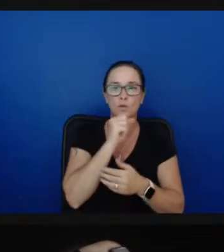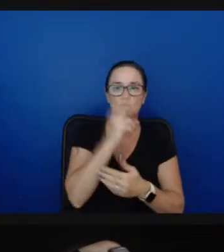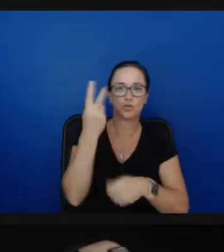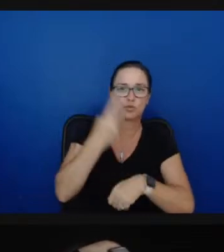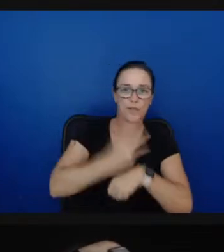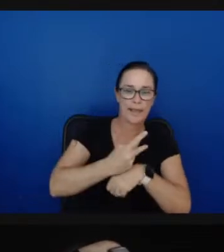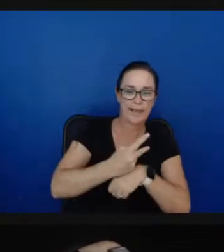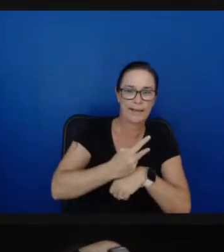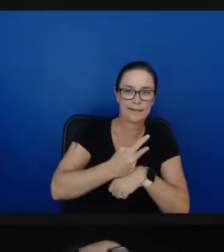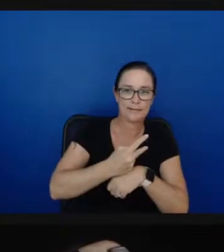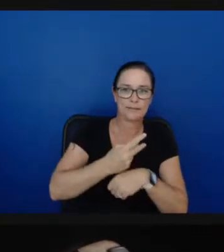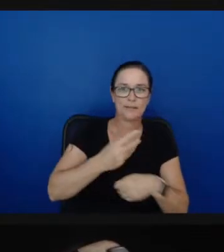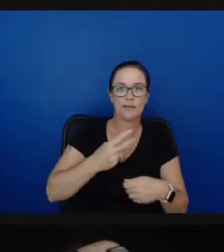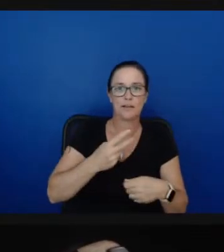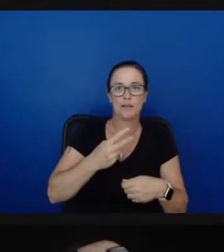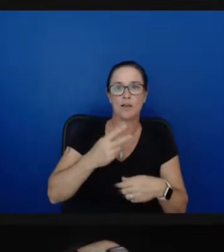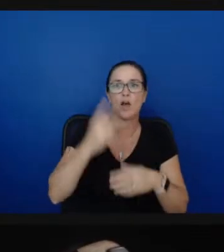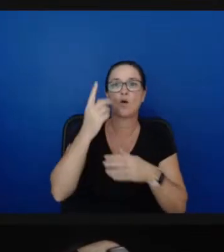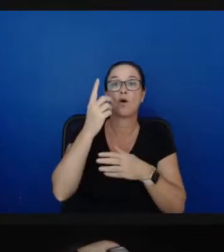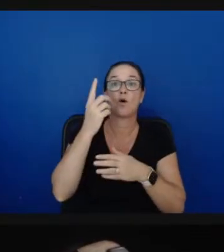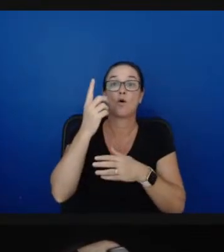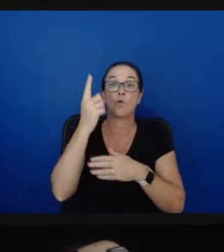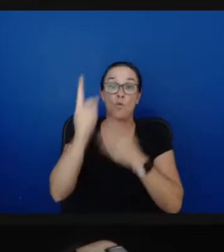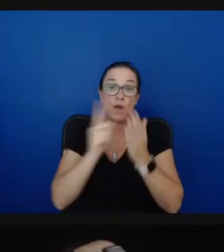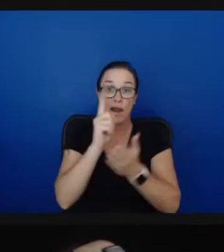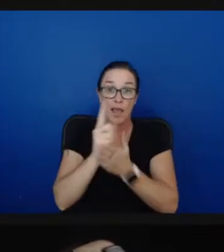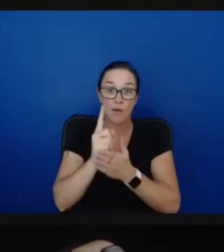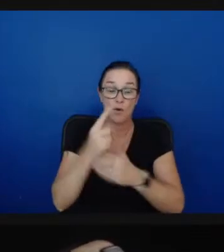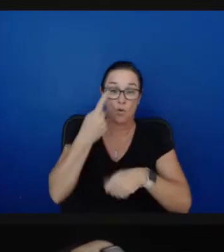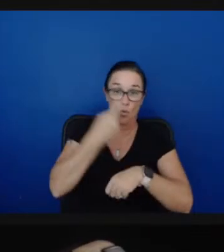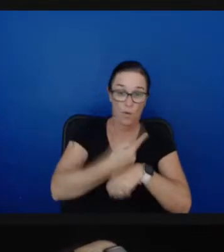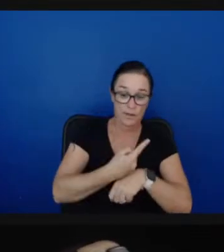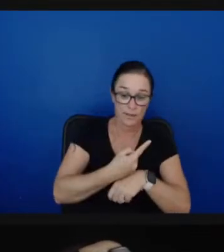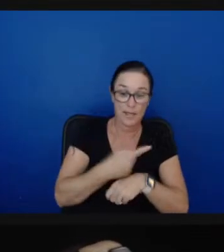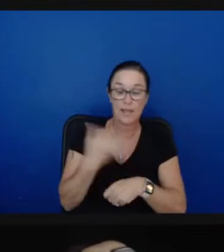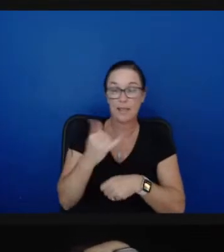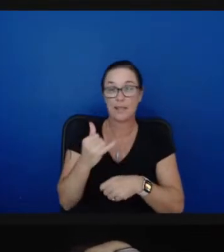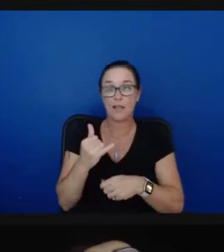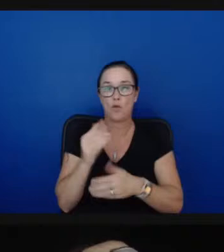and last 1 hour, last 1 day, and the yellow ones in the last 1 week.